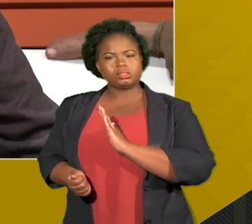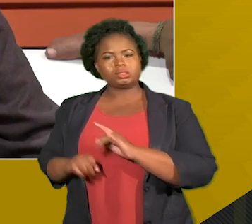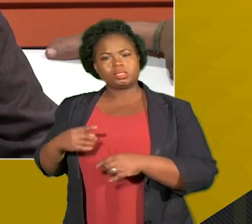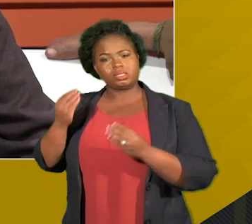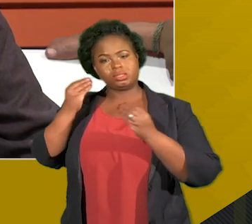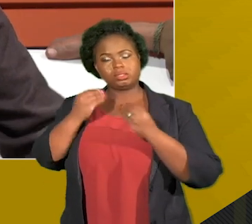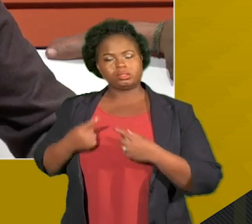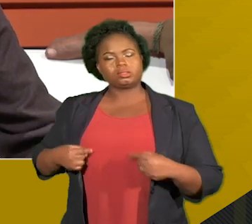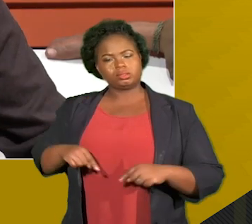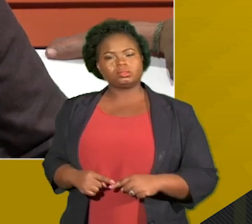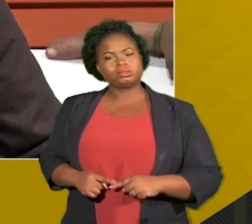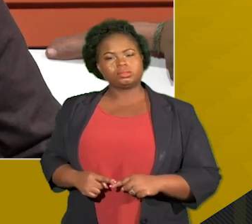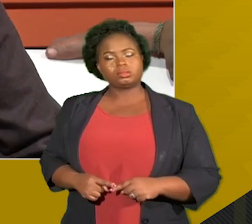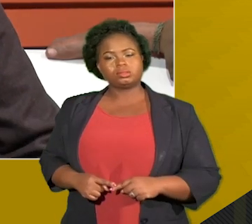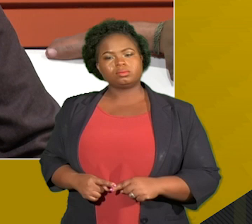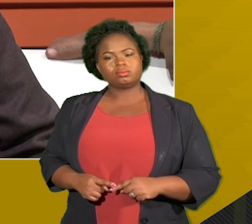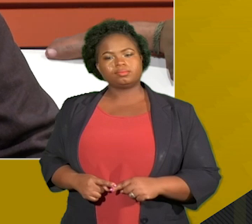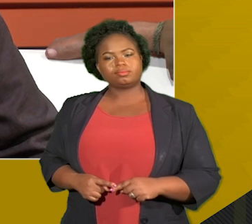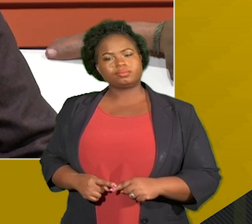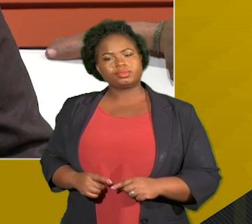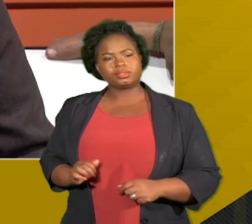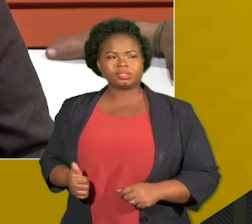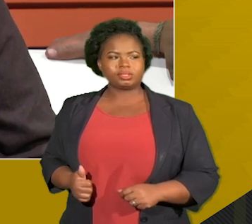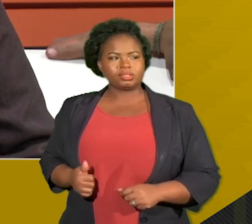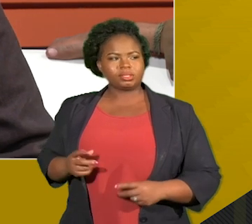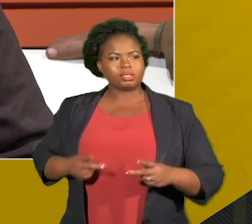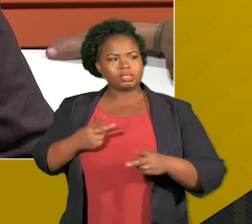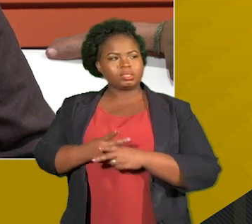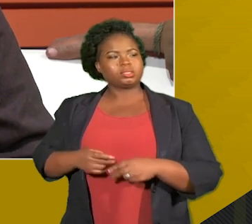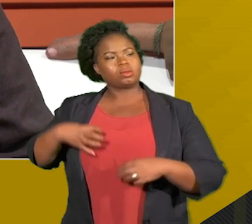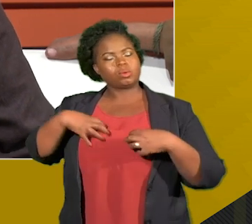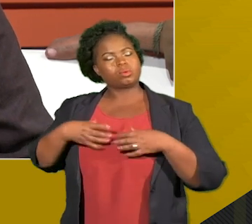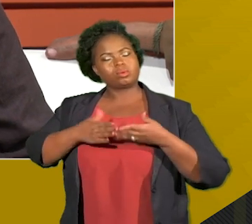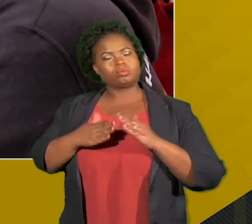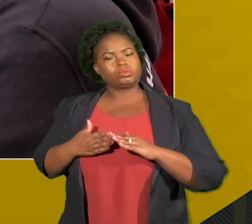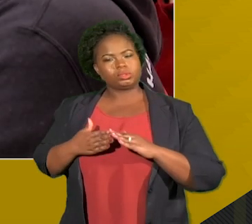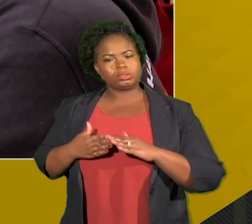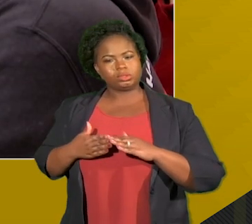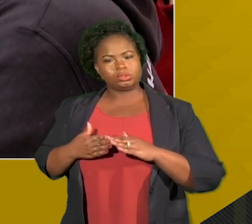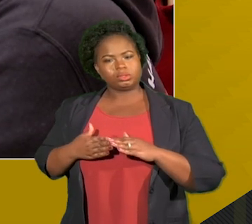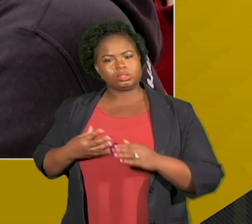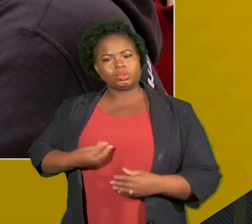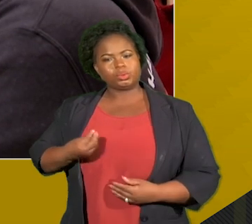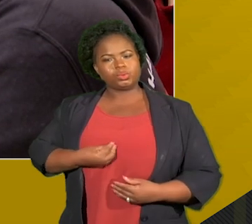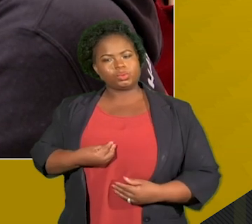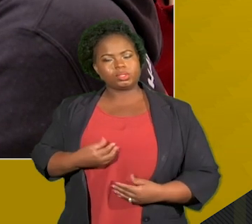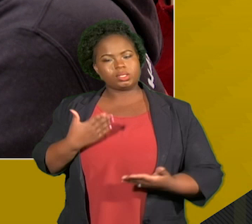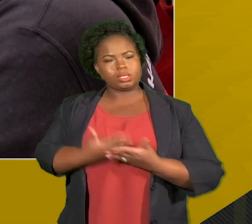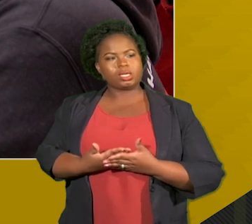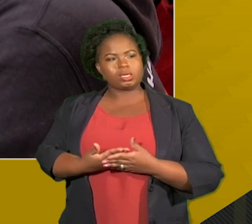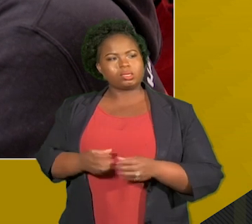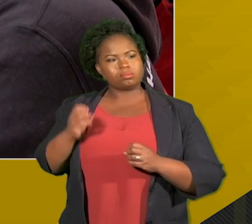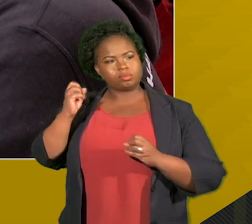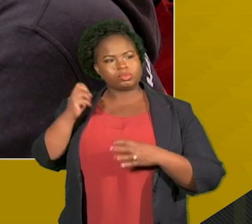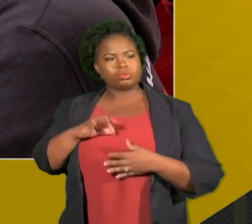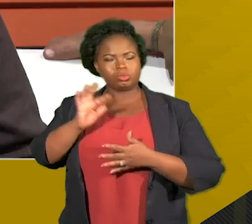us, but now use it to enable our own communities and enable our own youth to correctly tell these